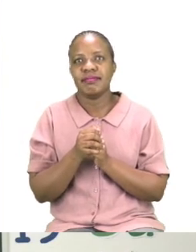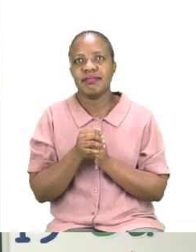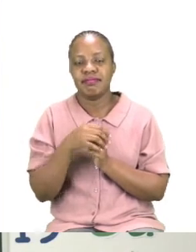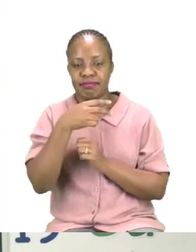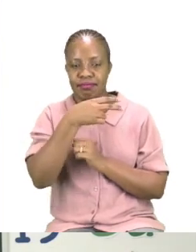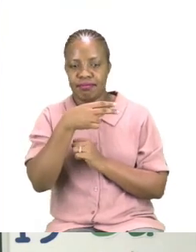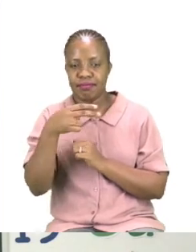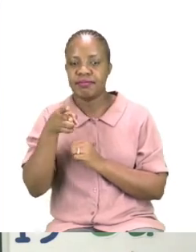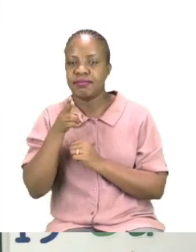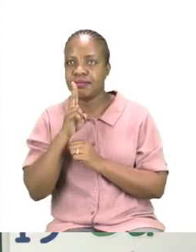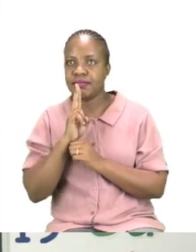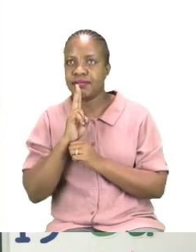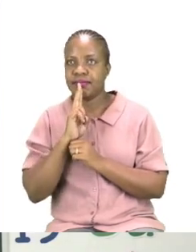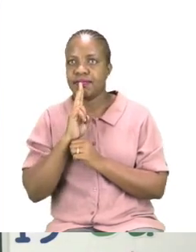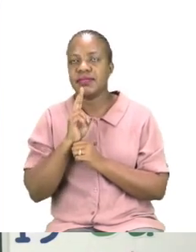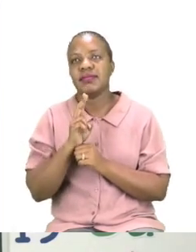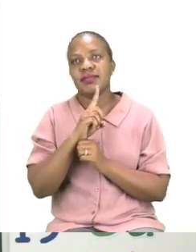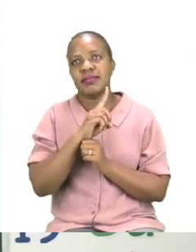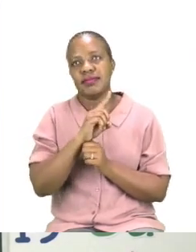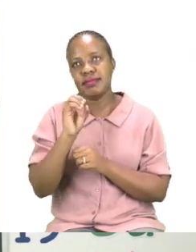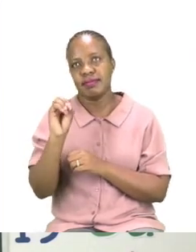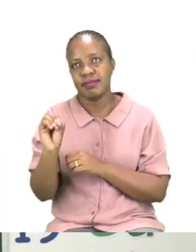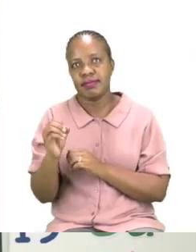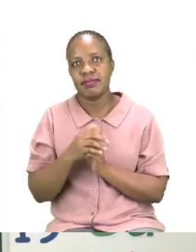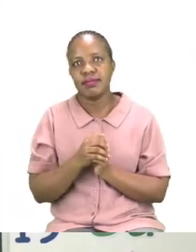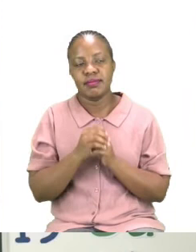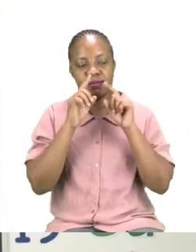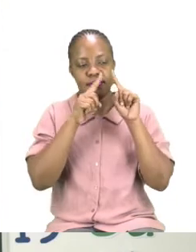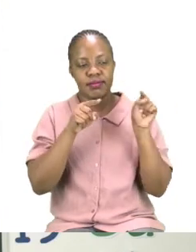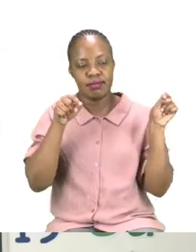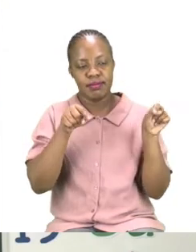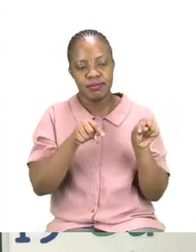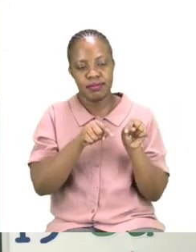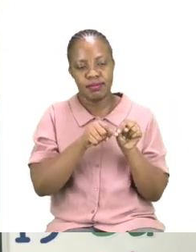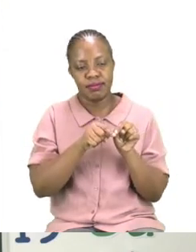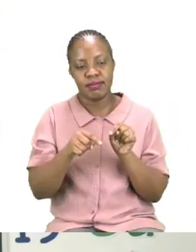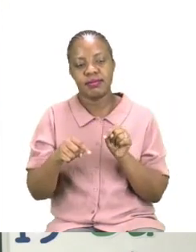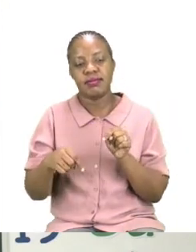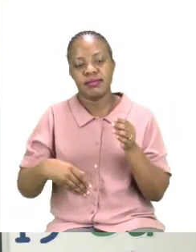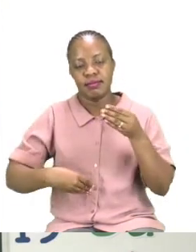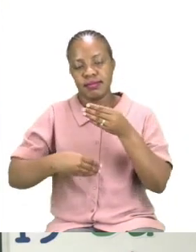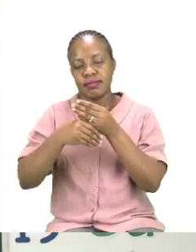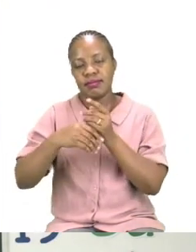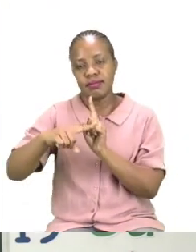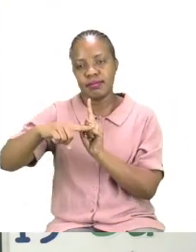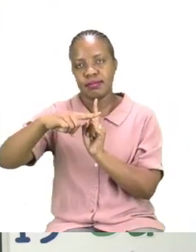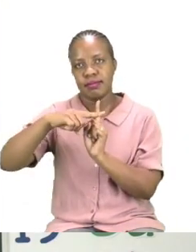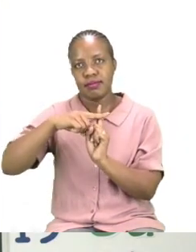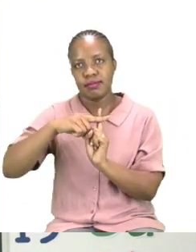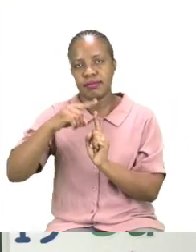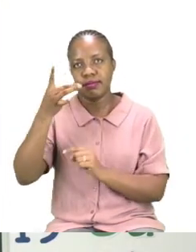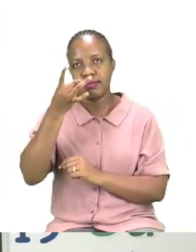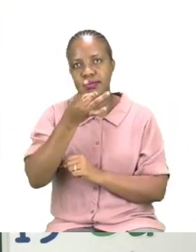equals 10. So box plus 8 equals 10. It is our job to find